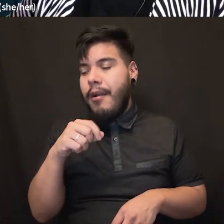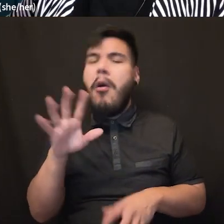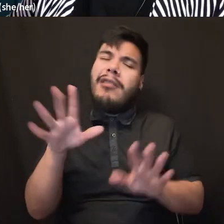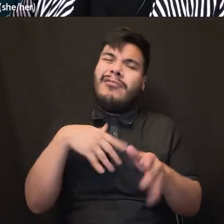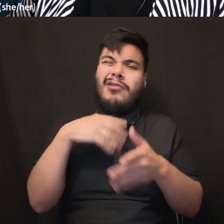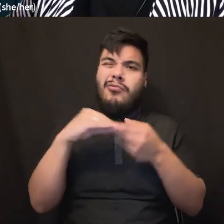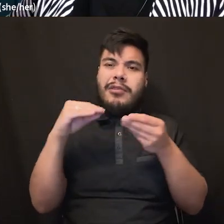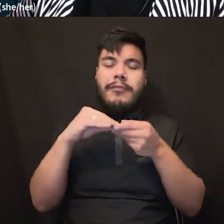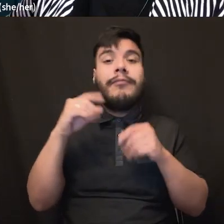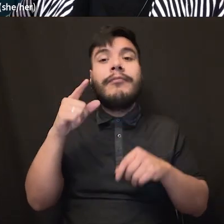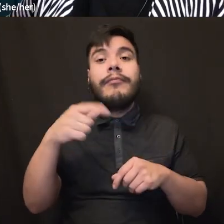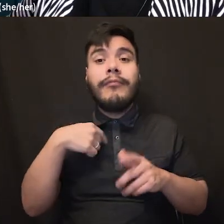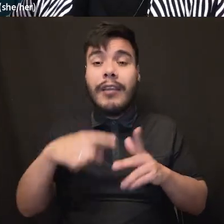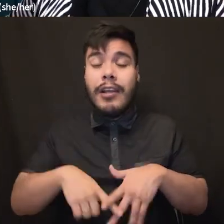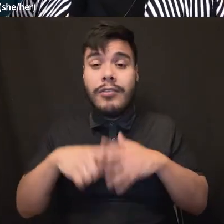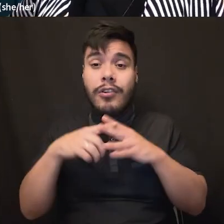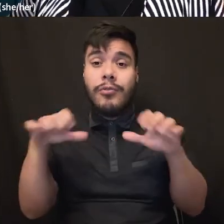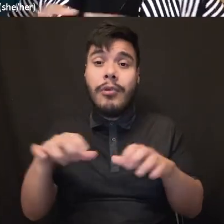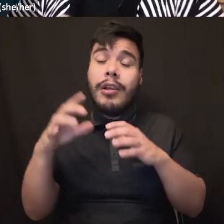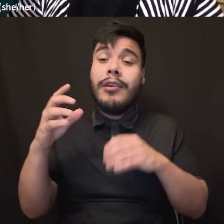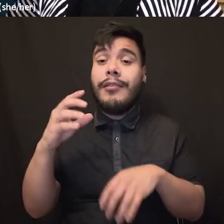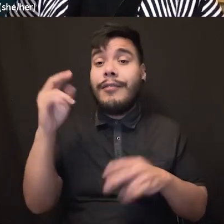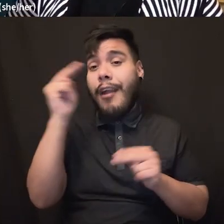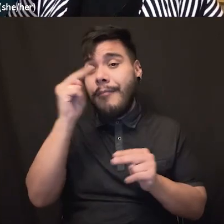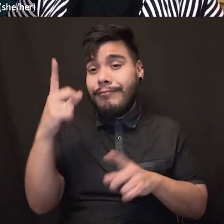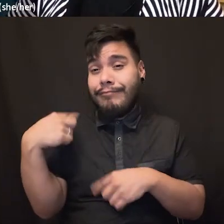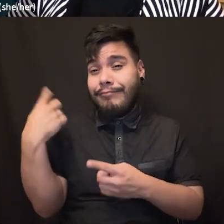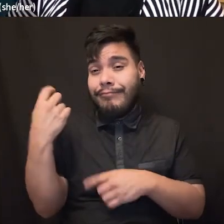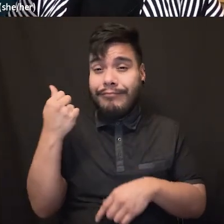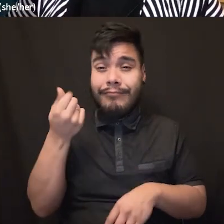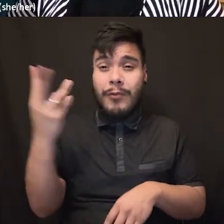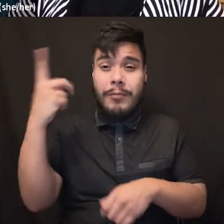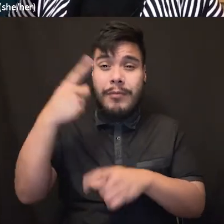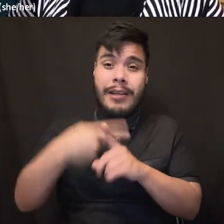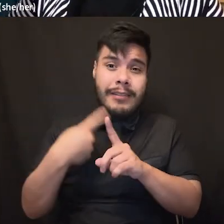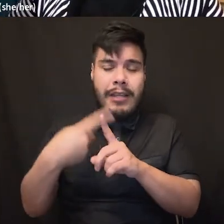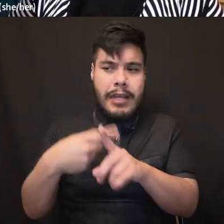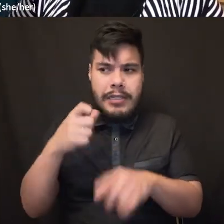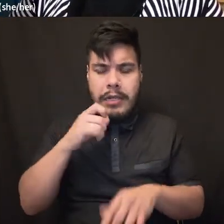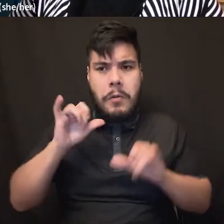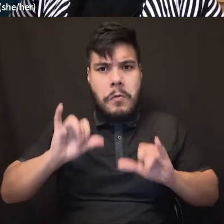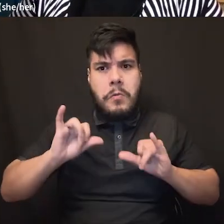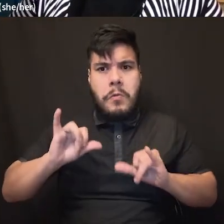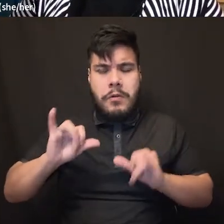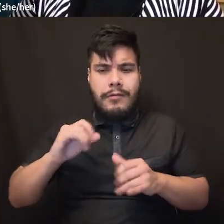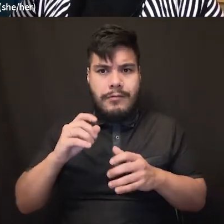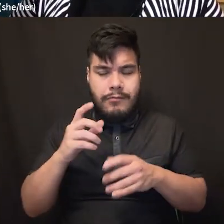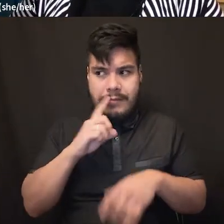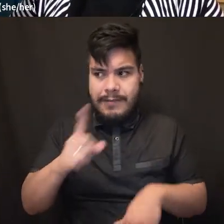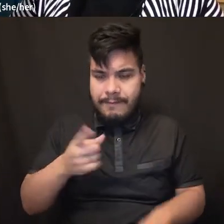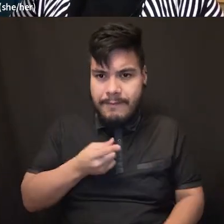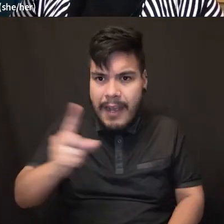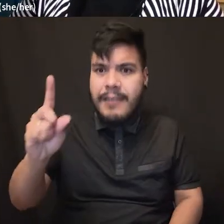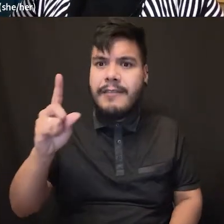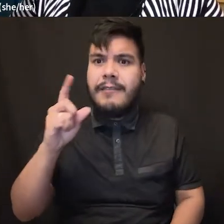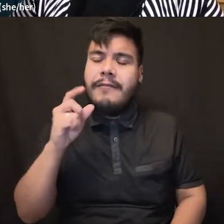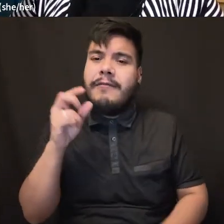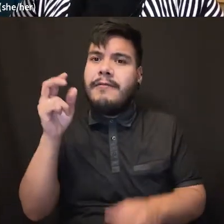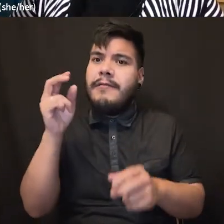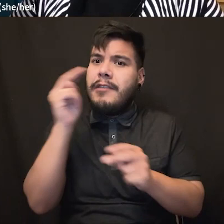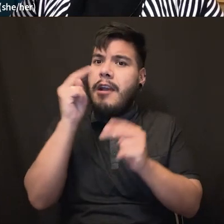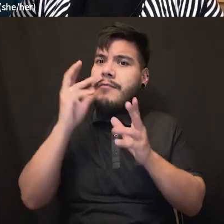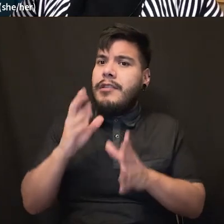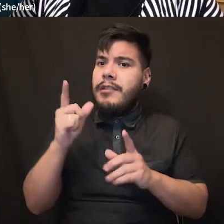just read it. I started doing comedy in the past few months. I didn't realize how horribly offensive some of the comics could be. How did you